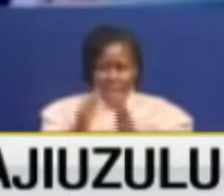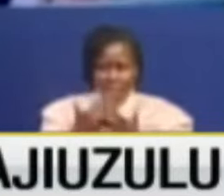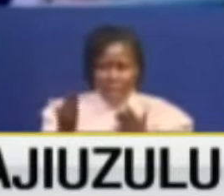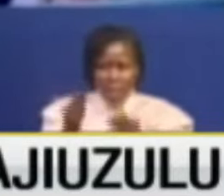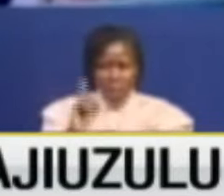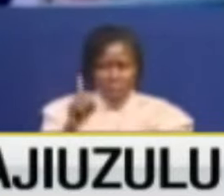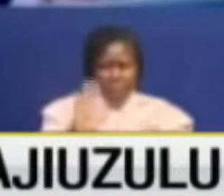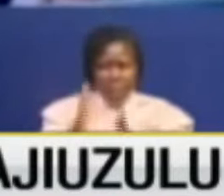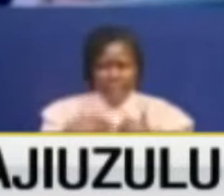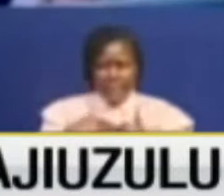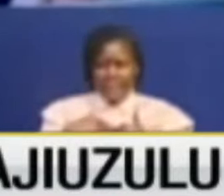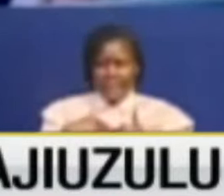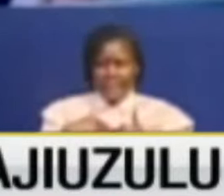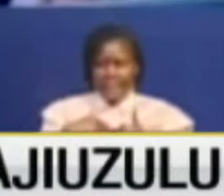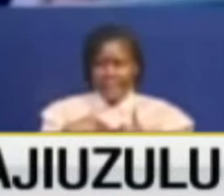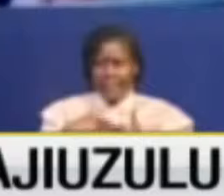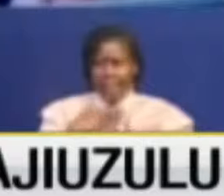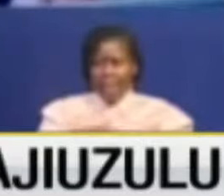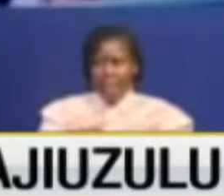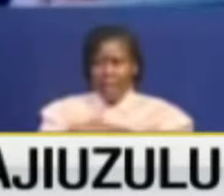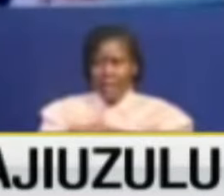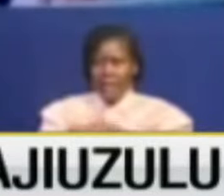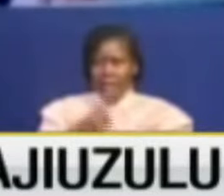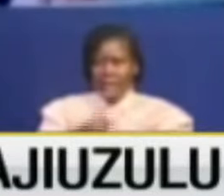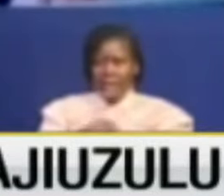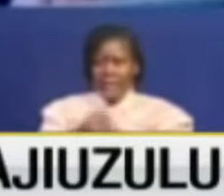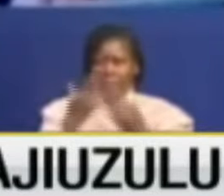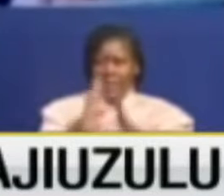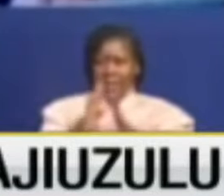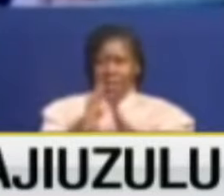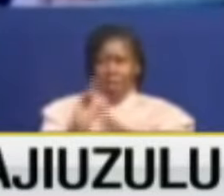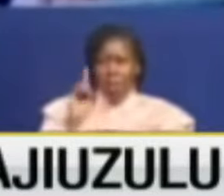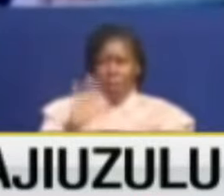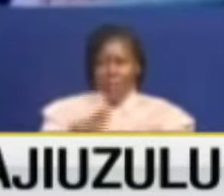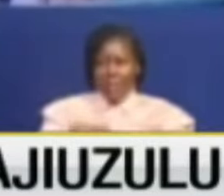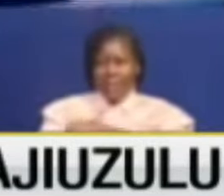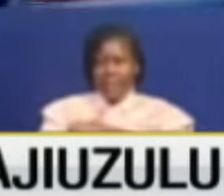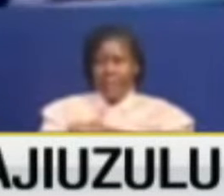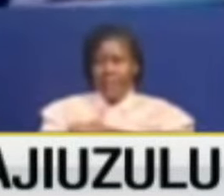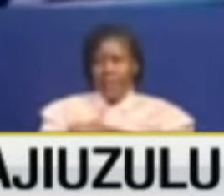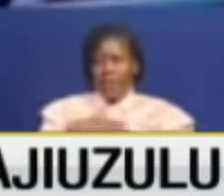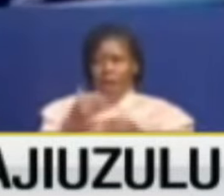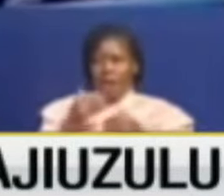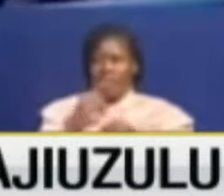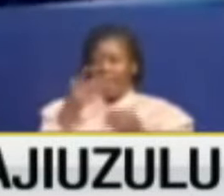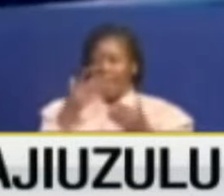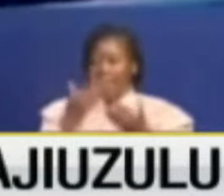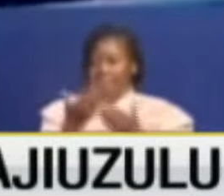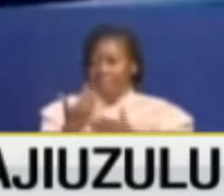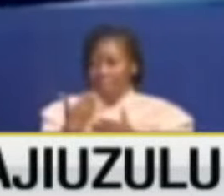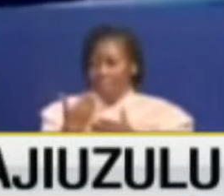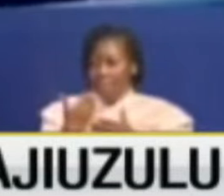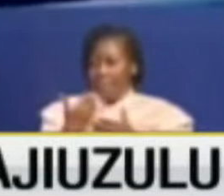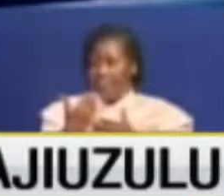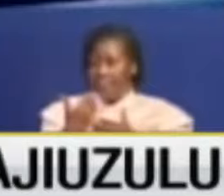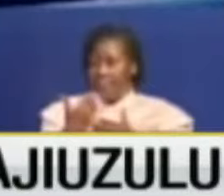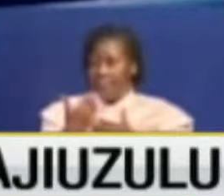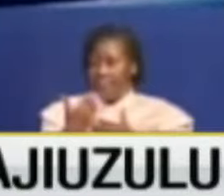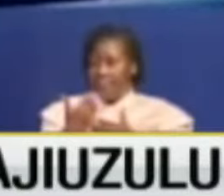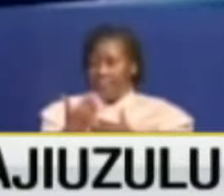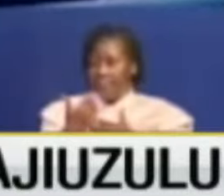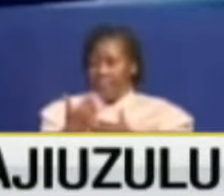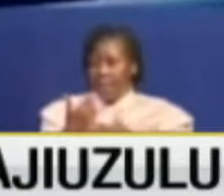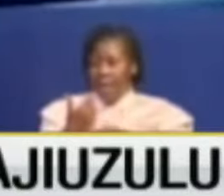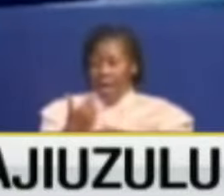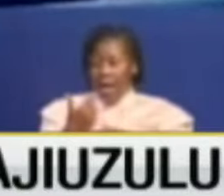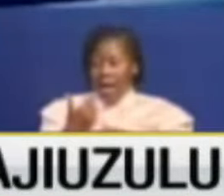Just 1 minute. I didn't know my time was up. I thought it's 2 minutes. We have said before, Mr. Speaker, and